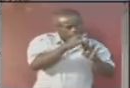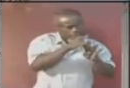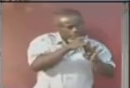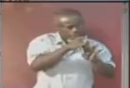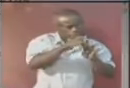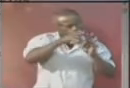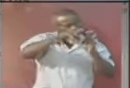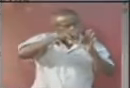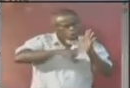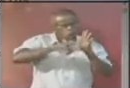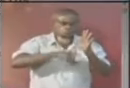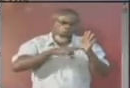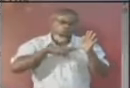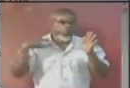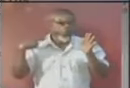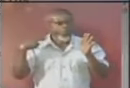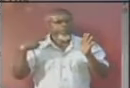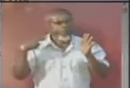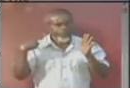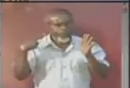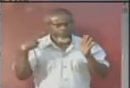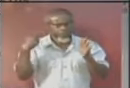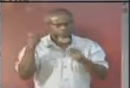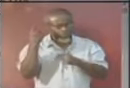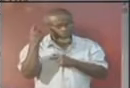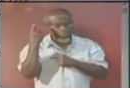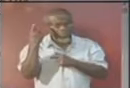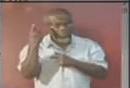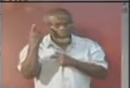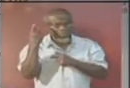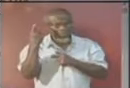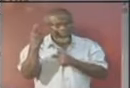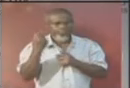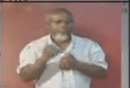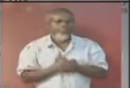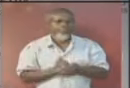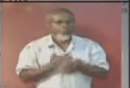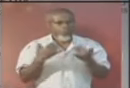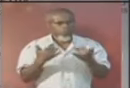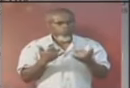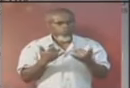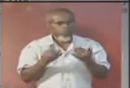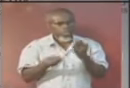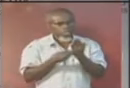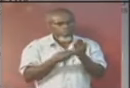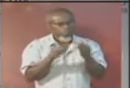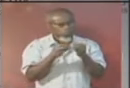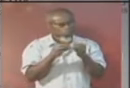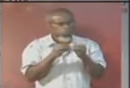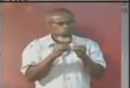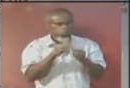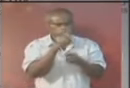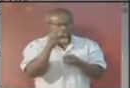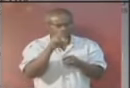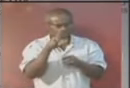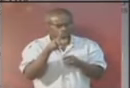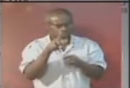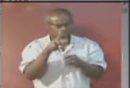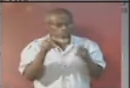Thank you very much, CMO. We will now move to additional questions. On Newsday, you're ready for your additional question.